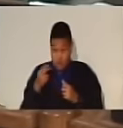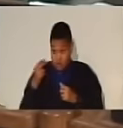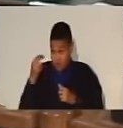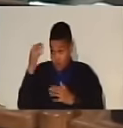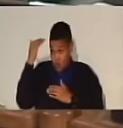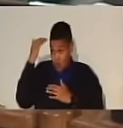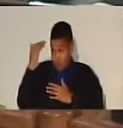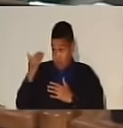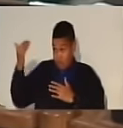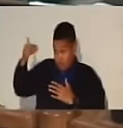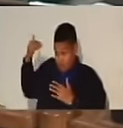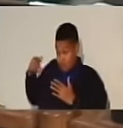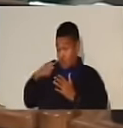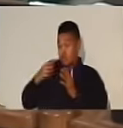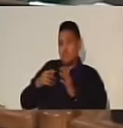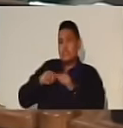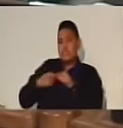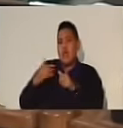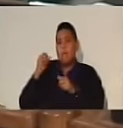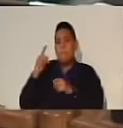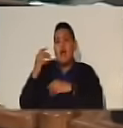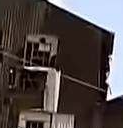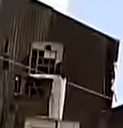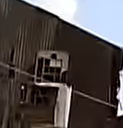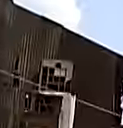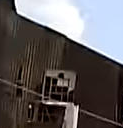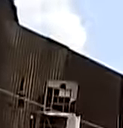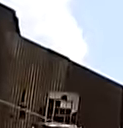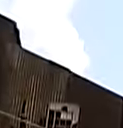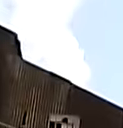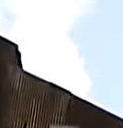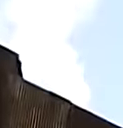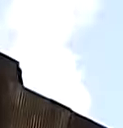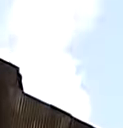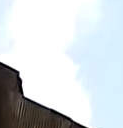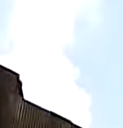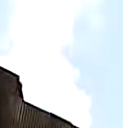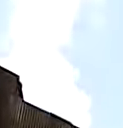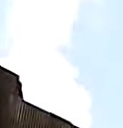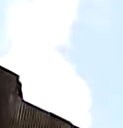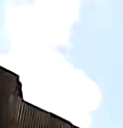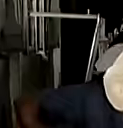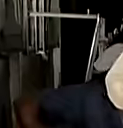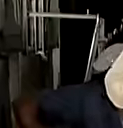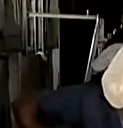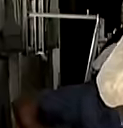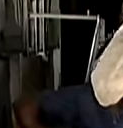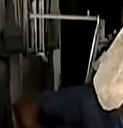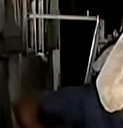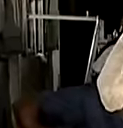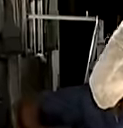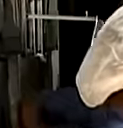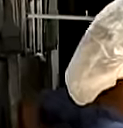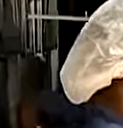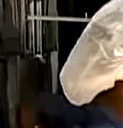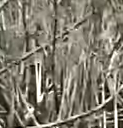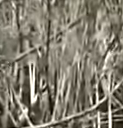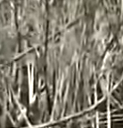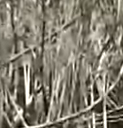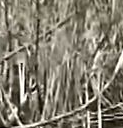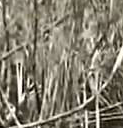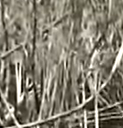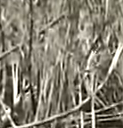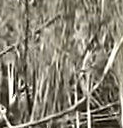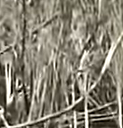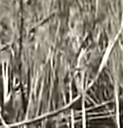operations in 2016-2017 crop year. An agreement between the government and Pan-Caribbean will see SCJ Holdings managing